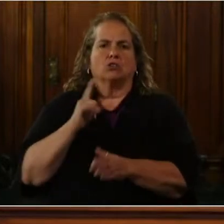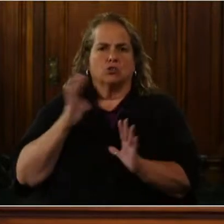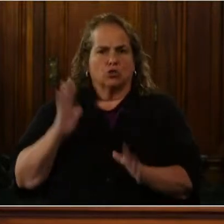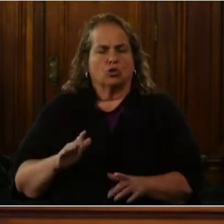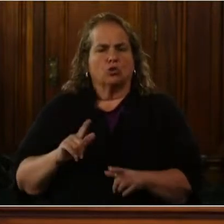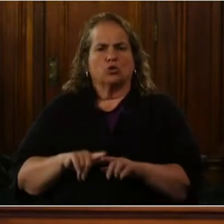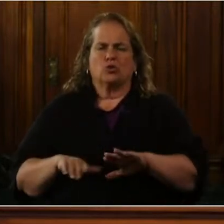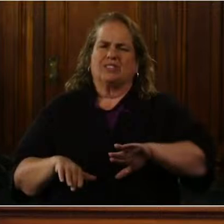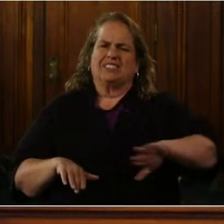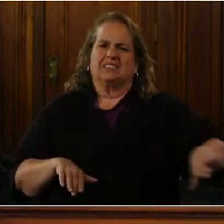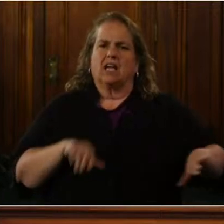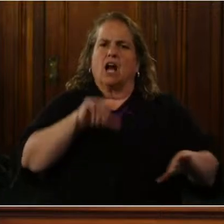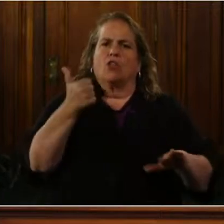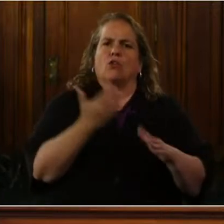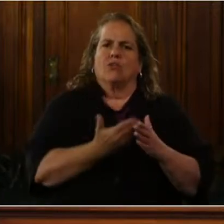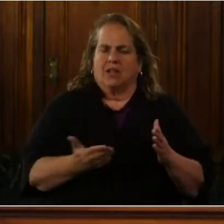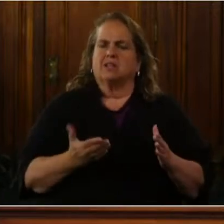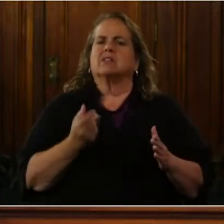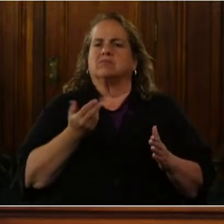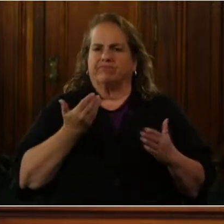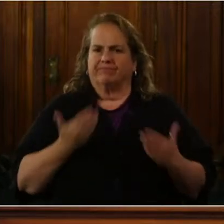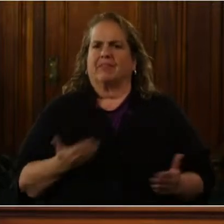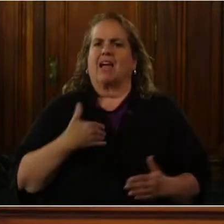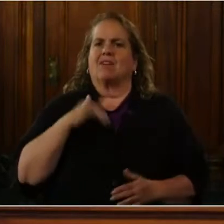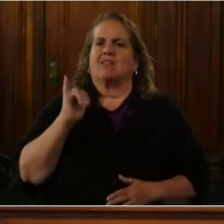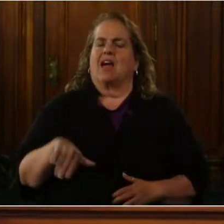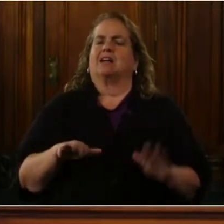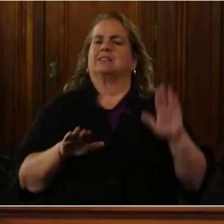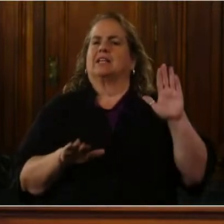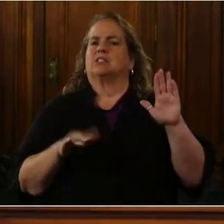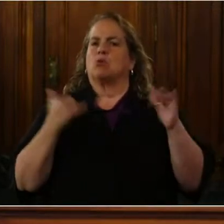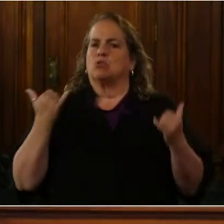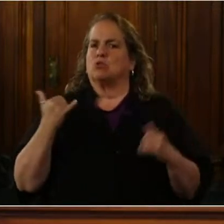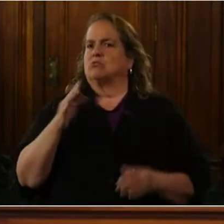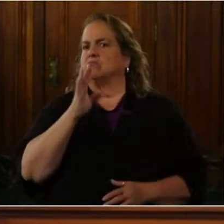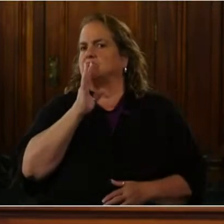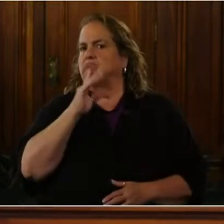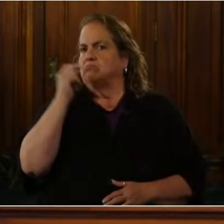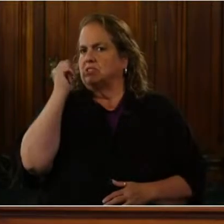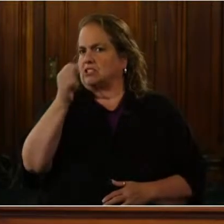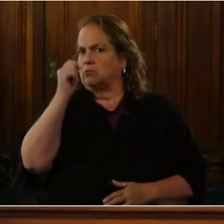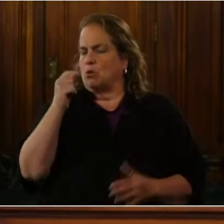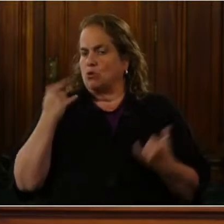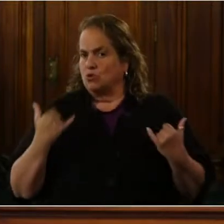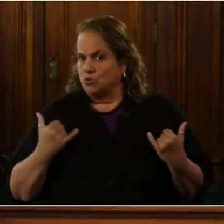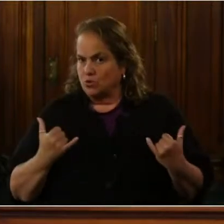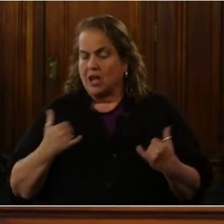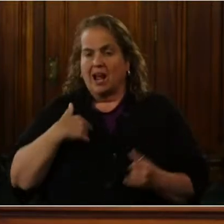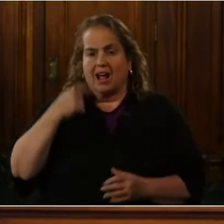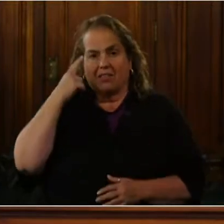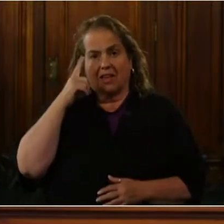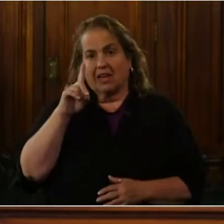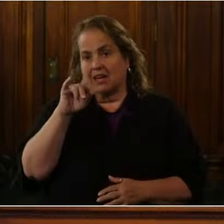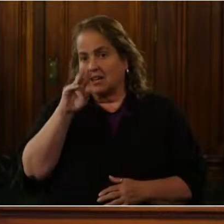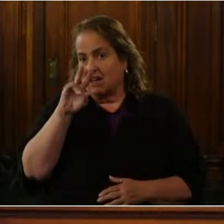to have that testimony today. I think coming from David James,